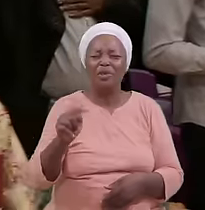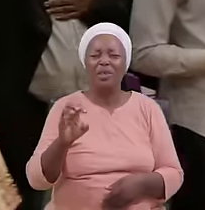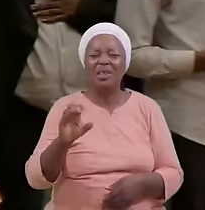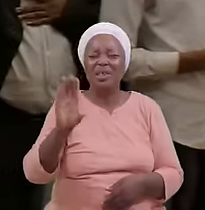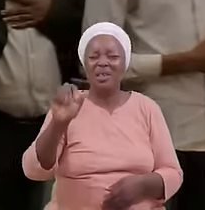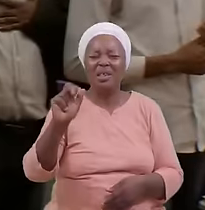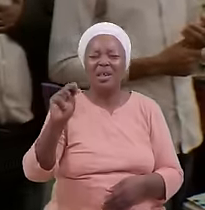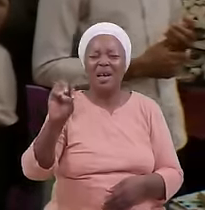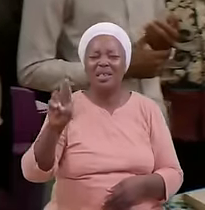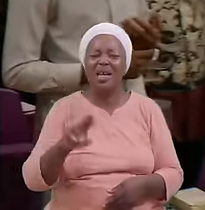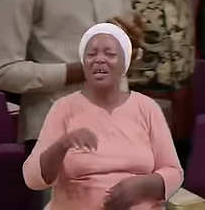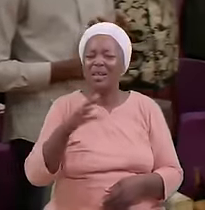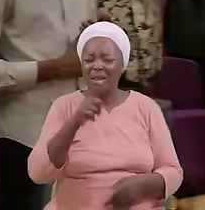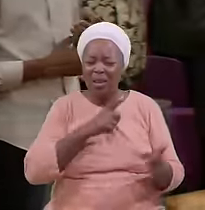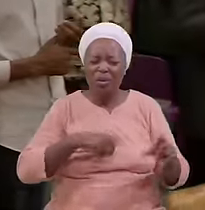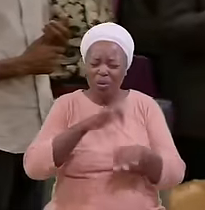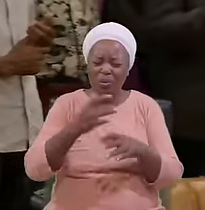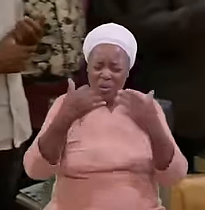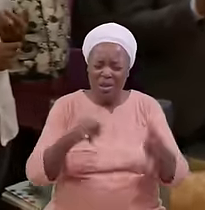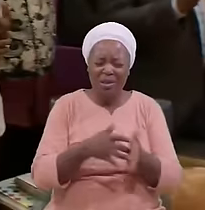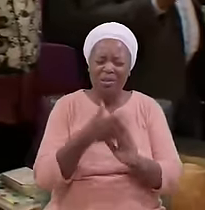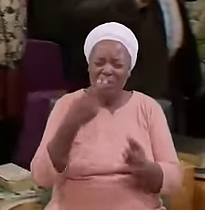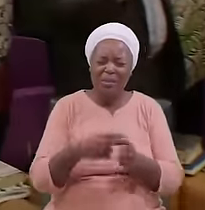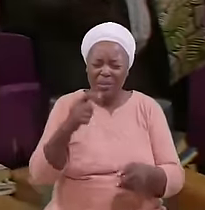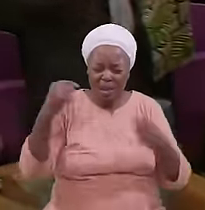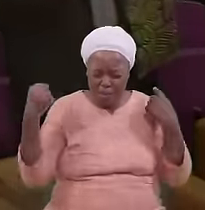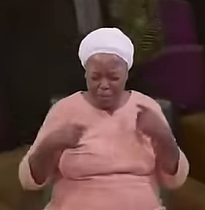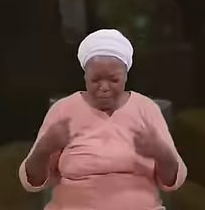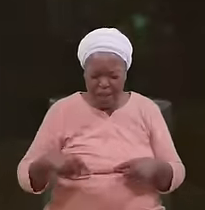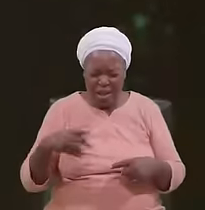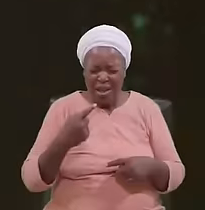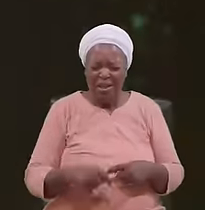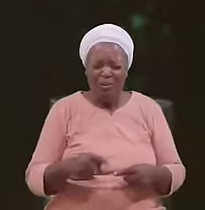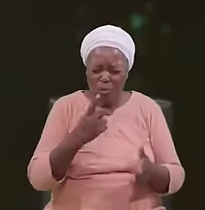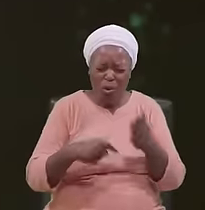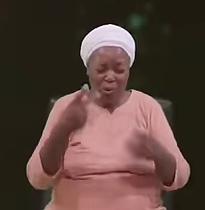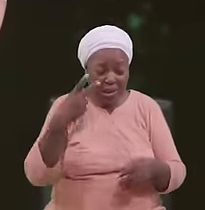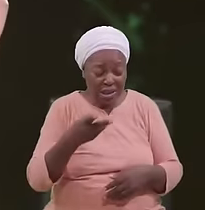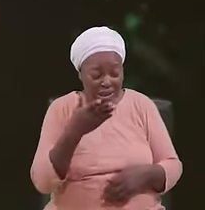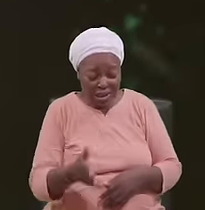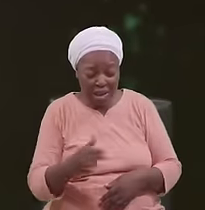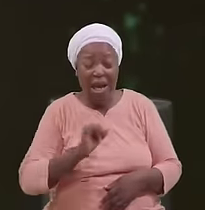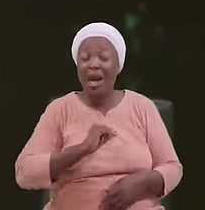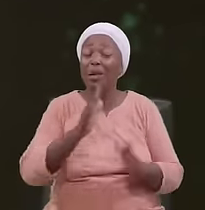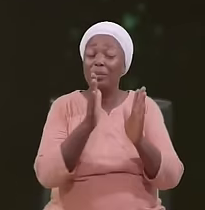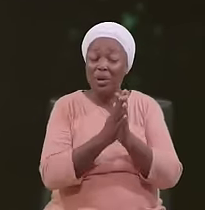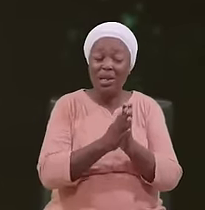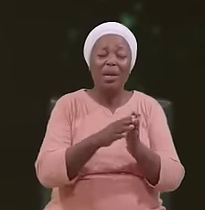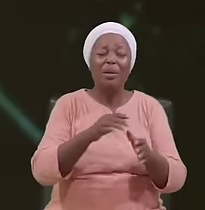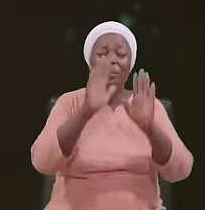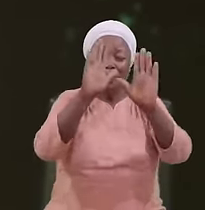now. Amen. The pain, the heaviness there, I pray